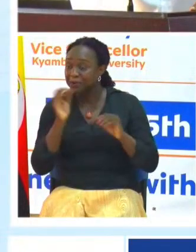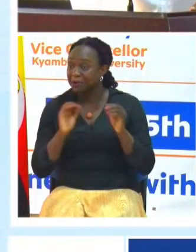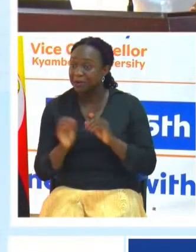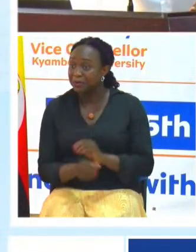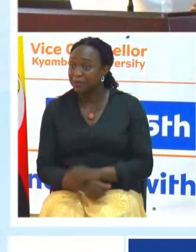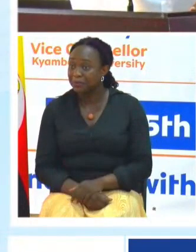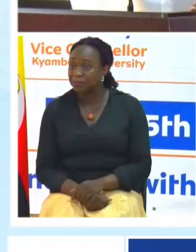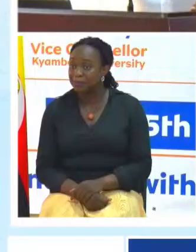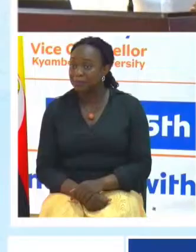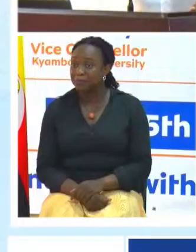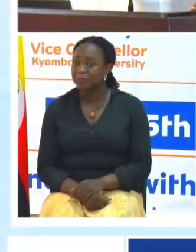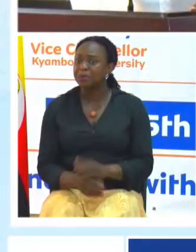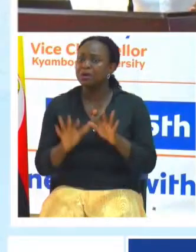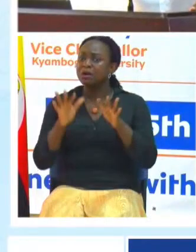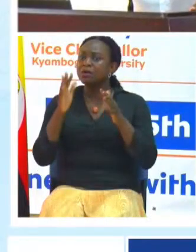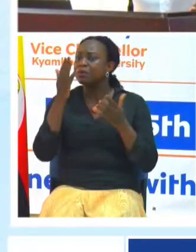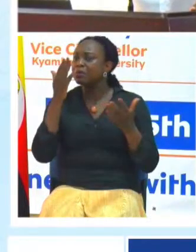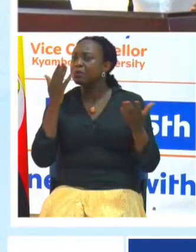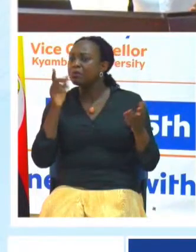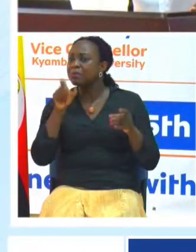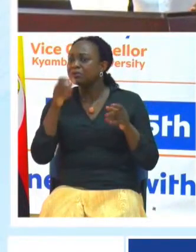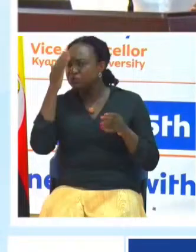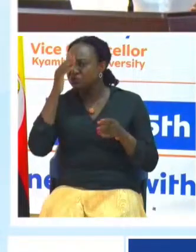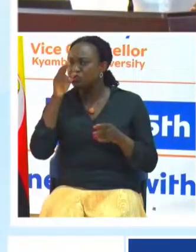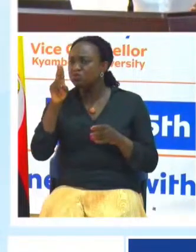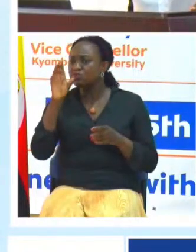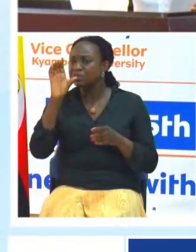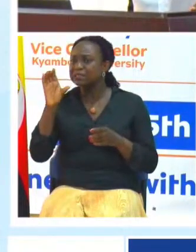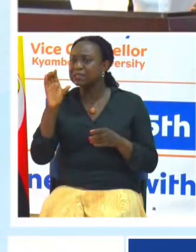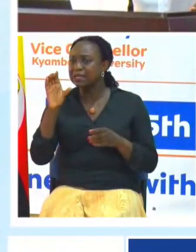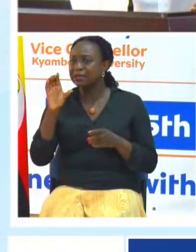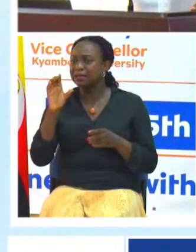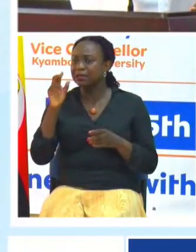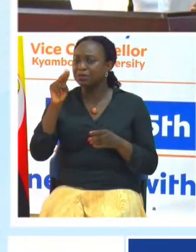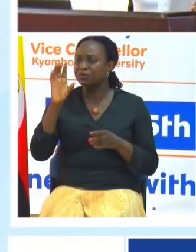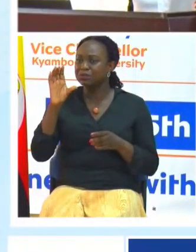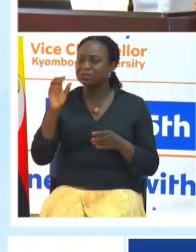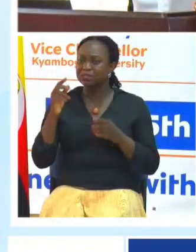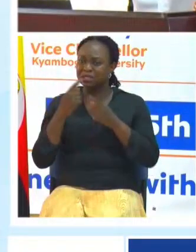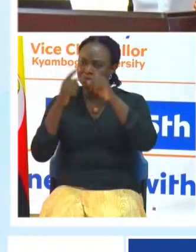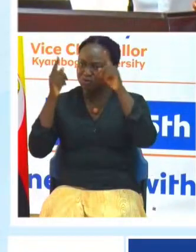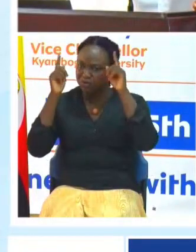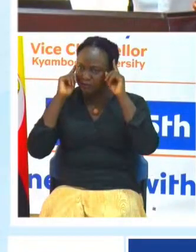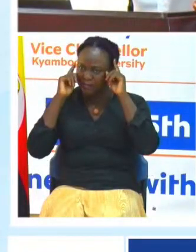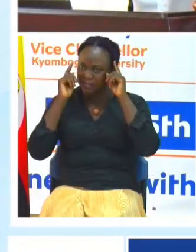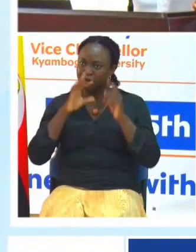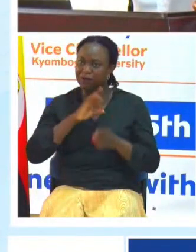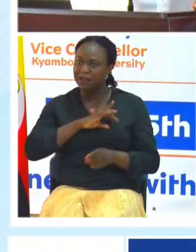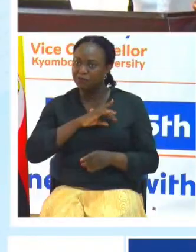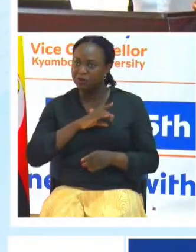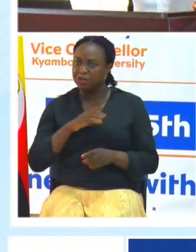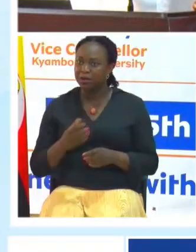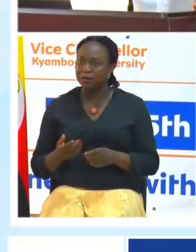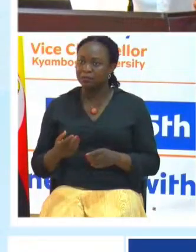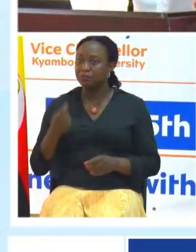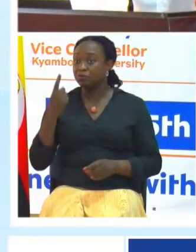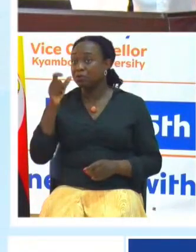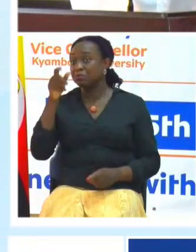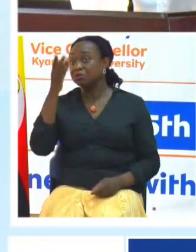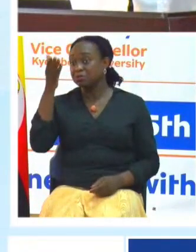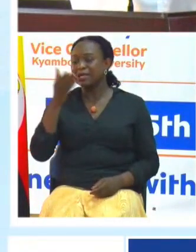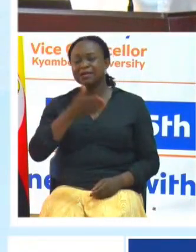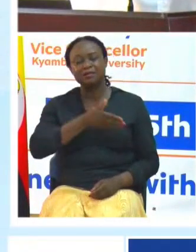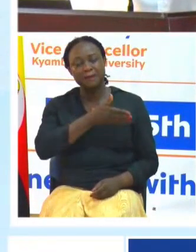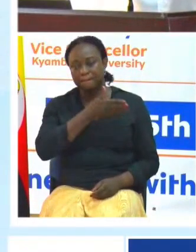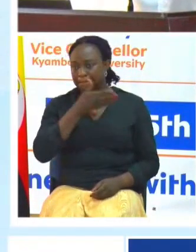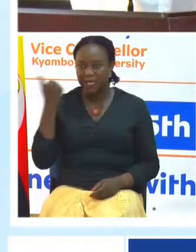States. How many of you know what we call UC Berkeley, University of California at Berkeley? Anyone? That's one of the